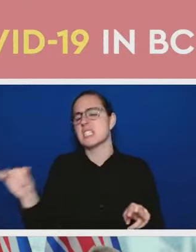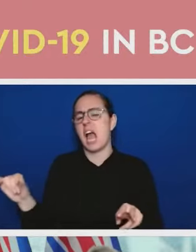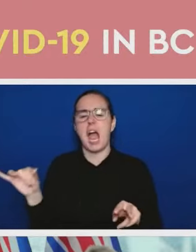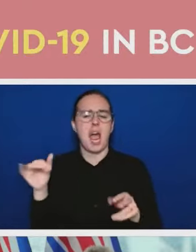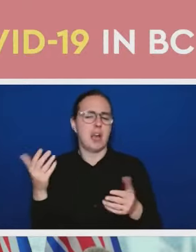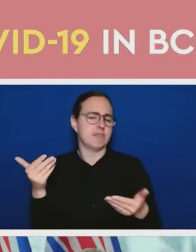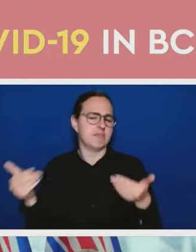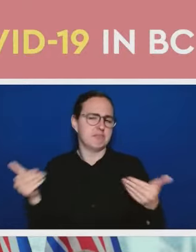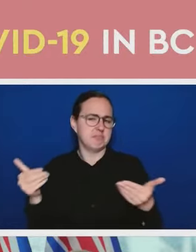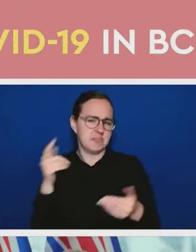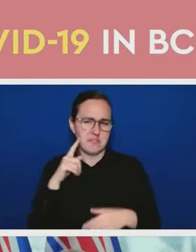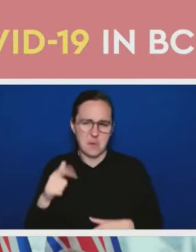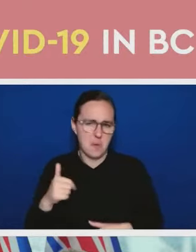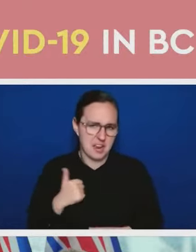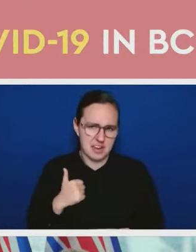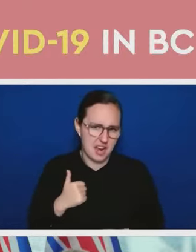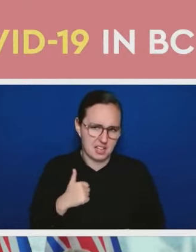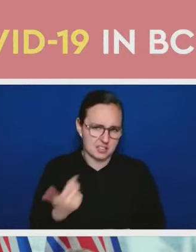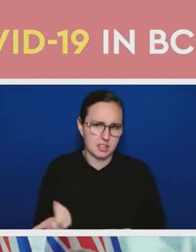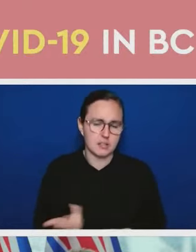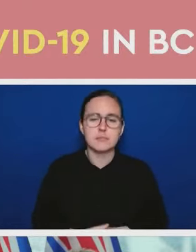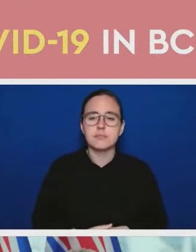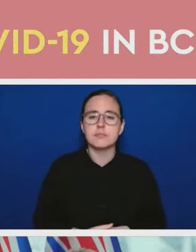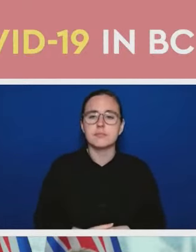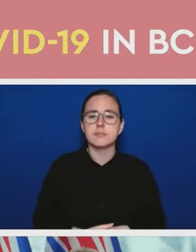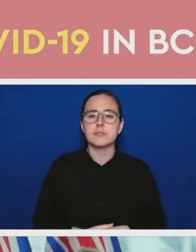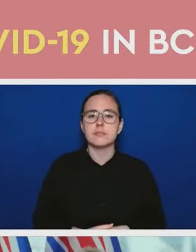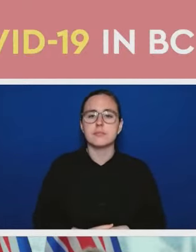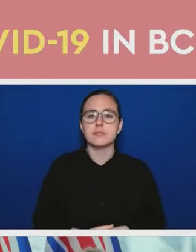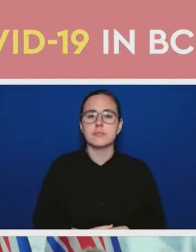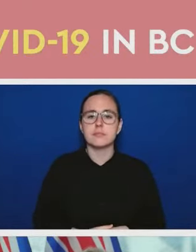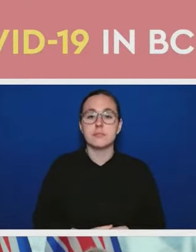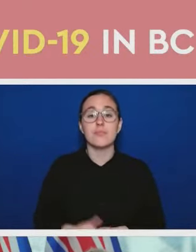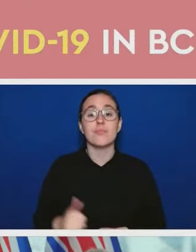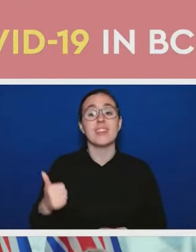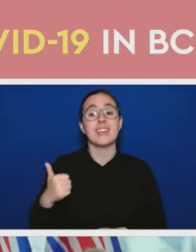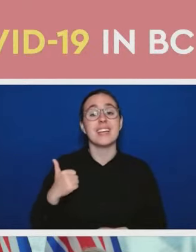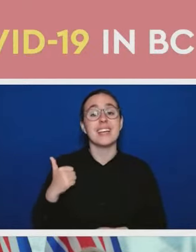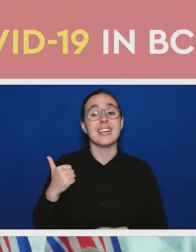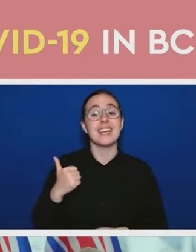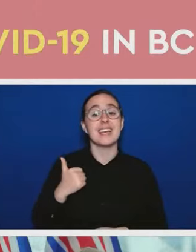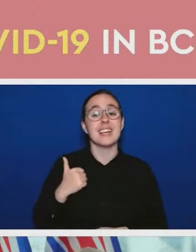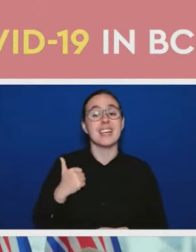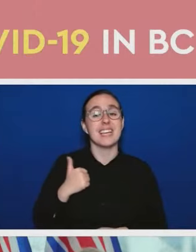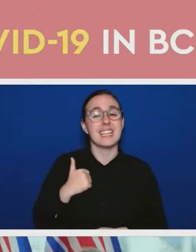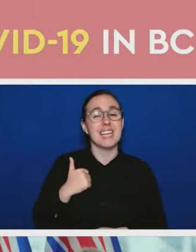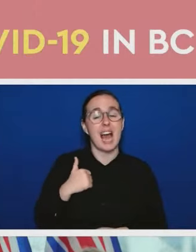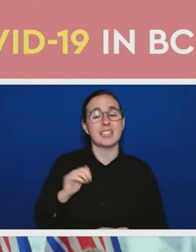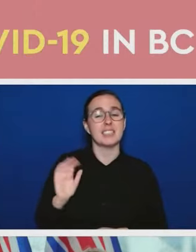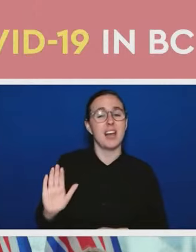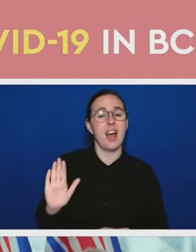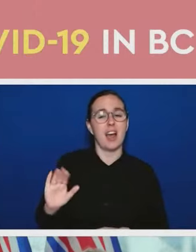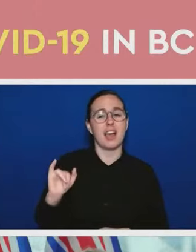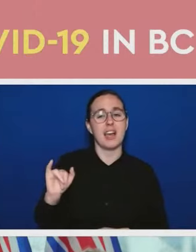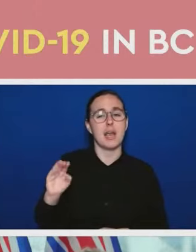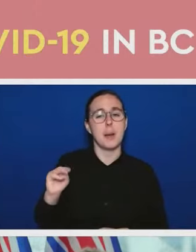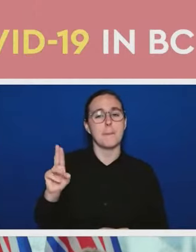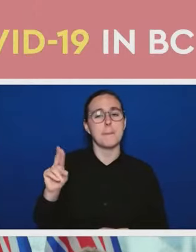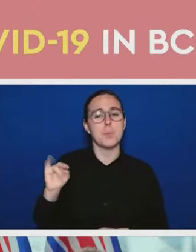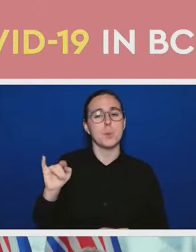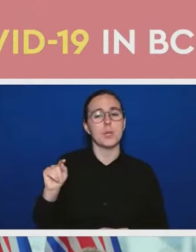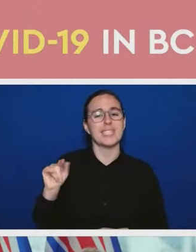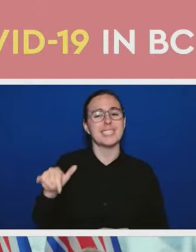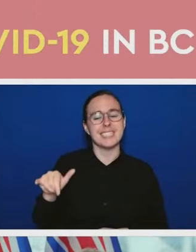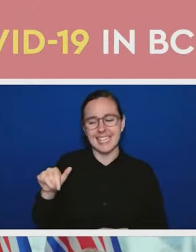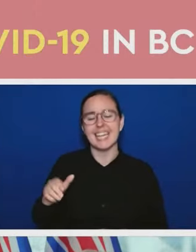Immunity Task Force presented some data very recently that showed about 60% of Canadians across the board have evidence